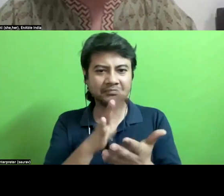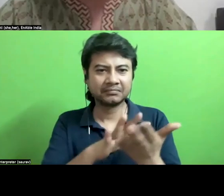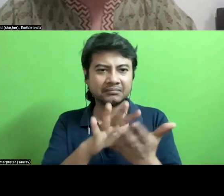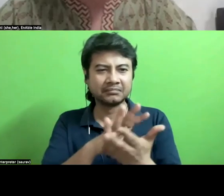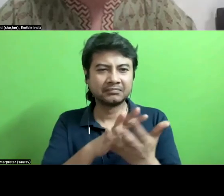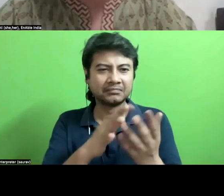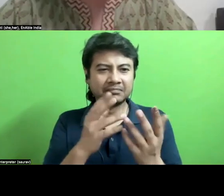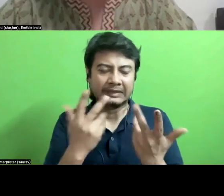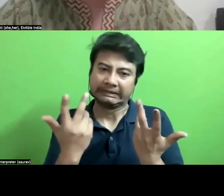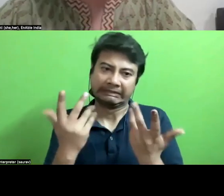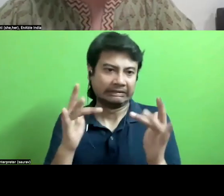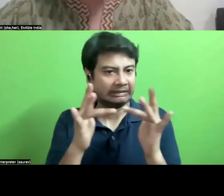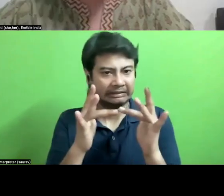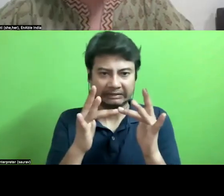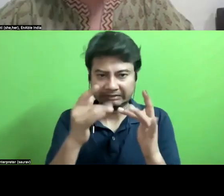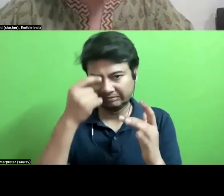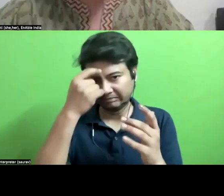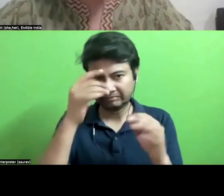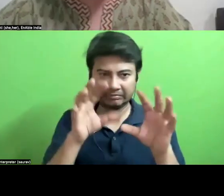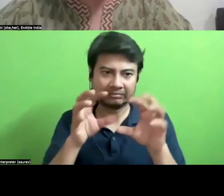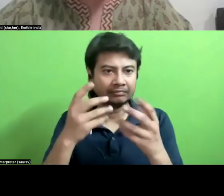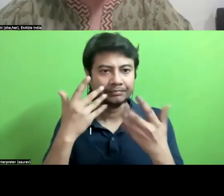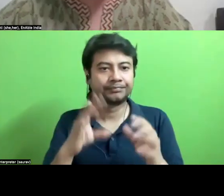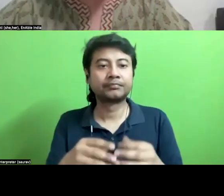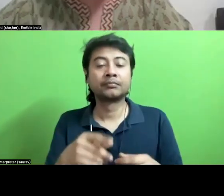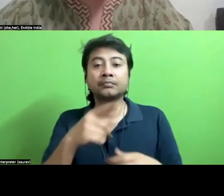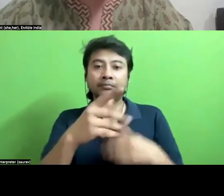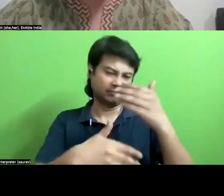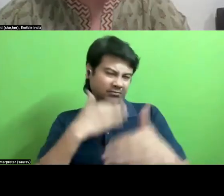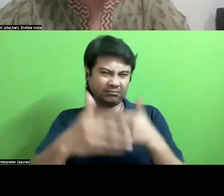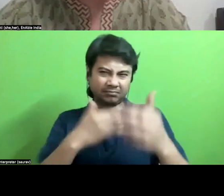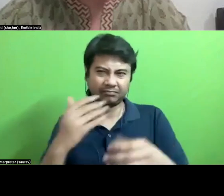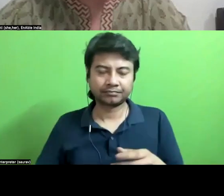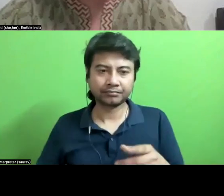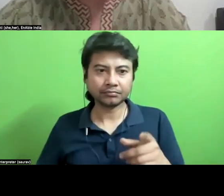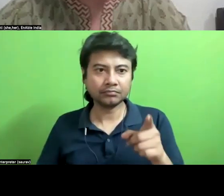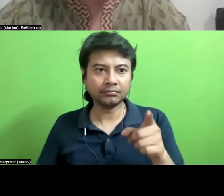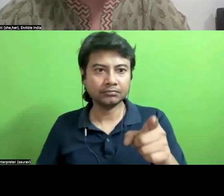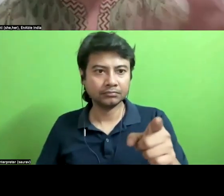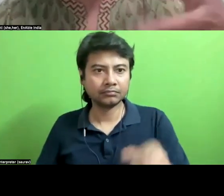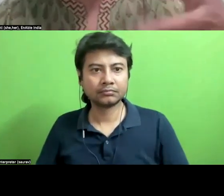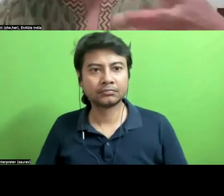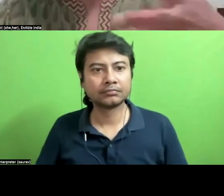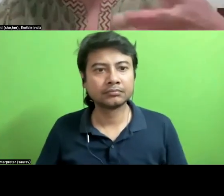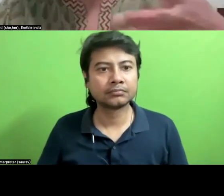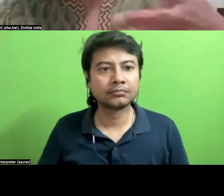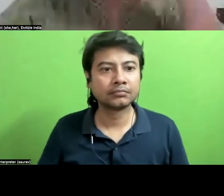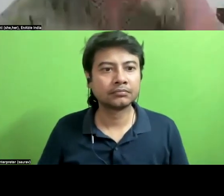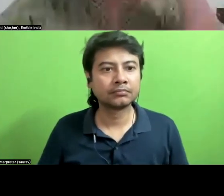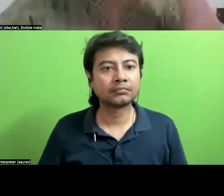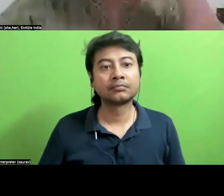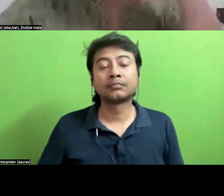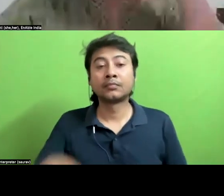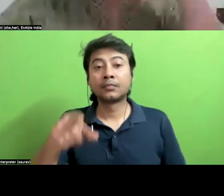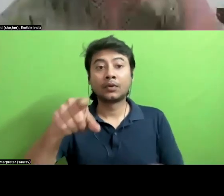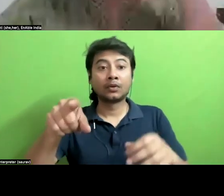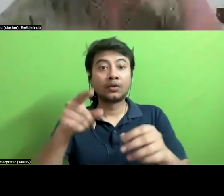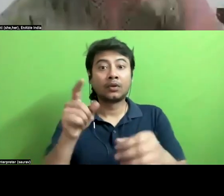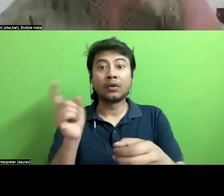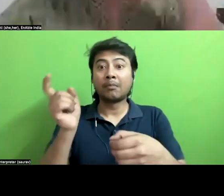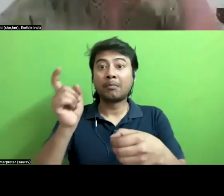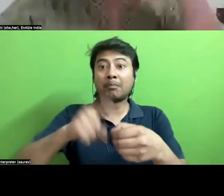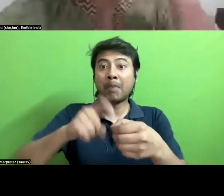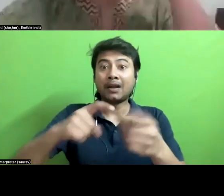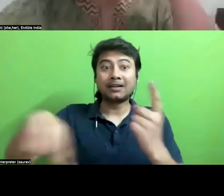reason frozen. Yeah. So let me just move on to the next audience expectation, and I hope you like that your expectations are being